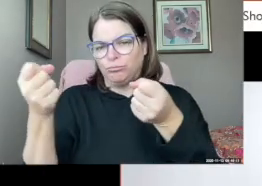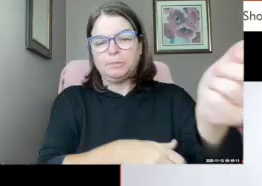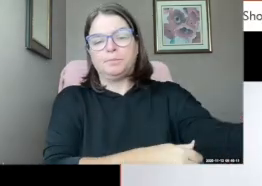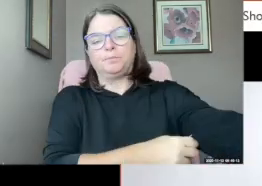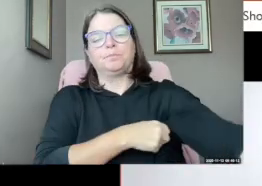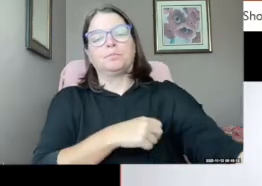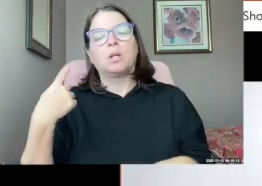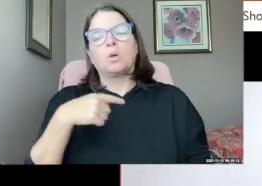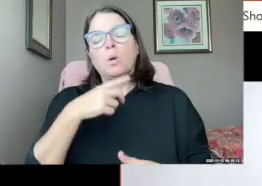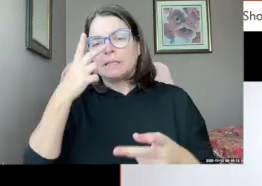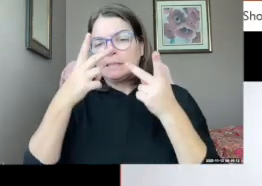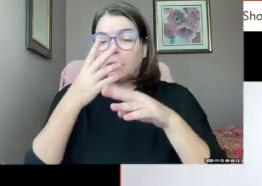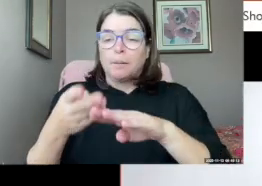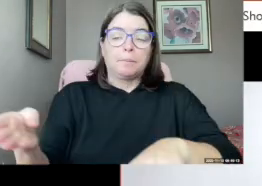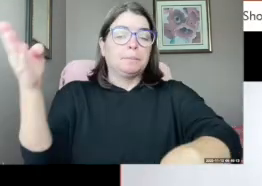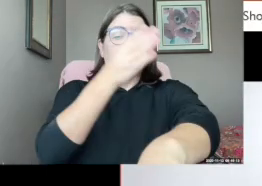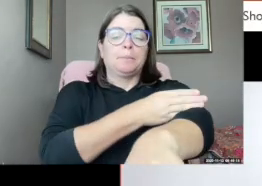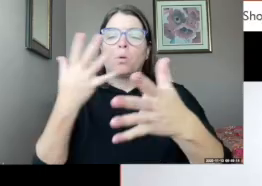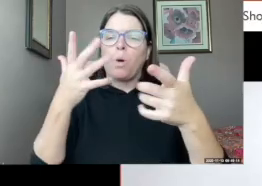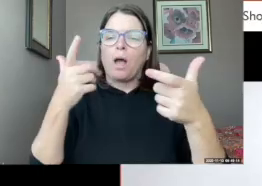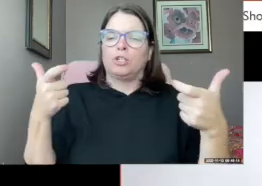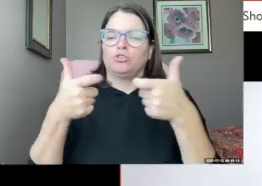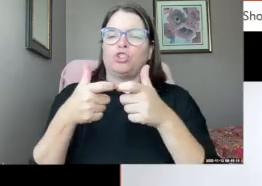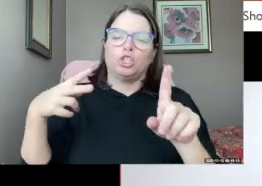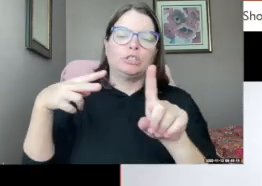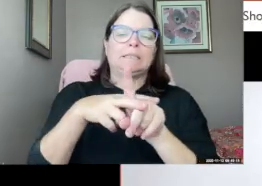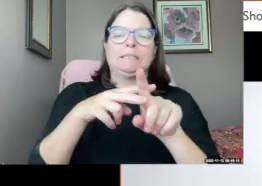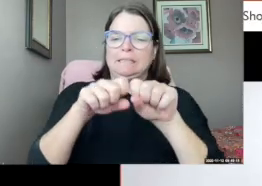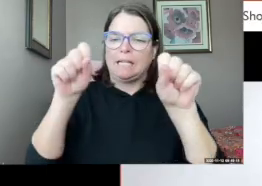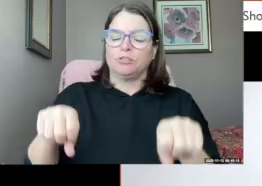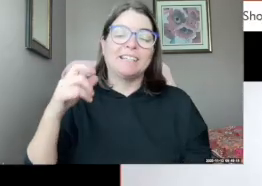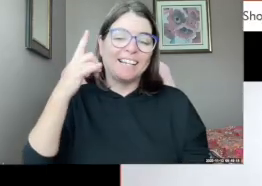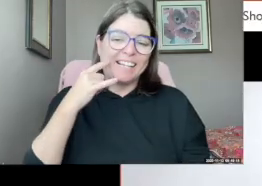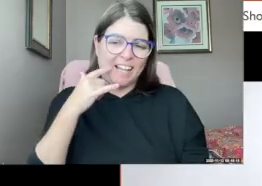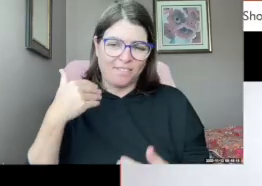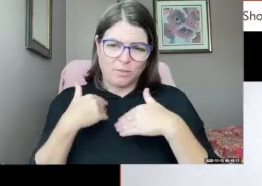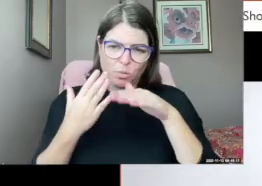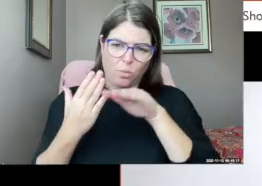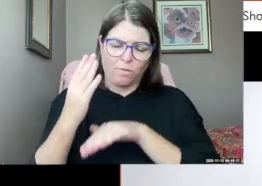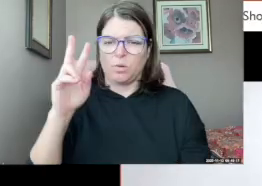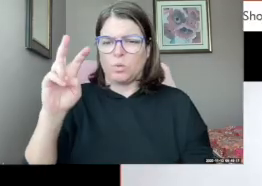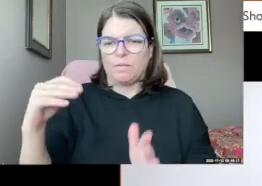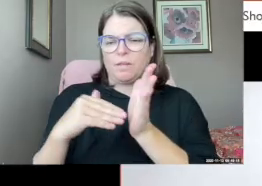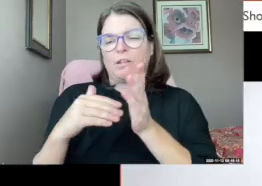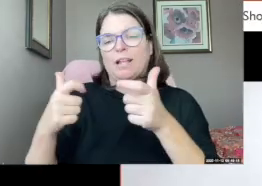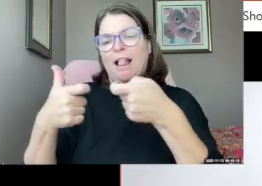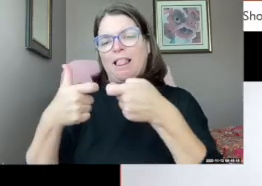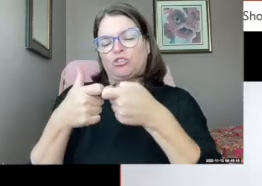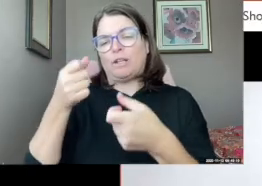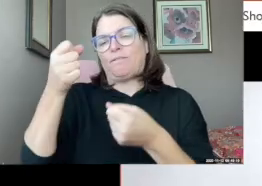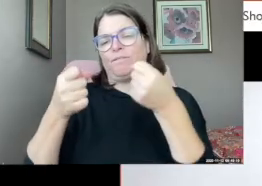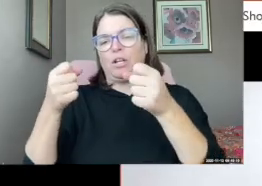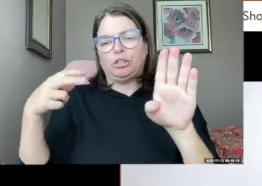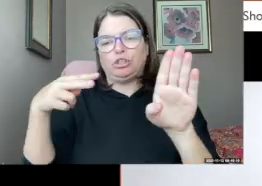also seeing fast growth in charging stations. California now has over 200,000 electric vehicle